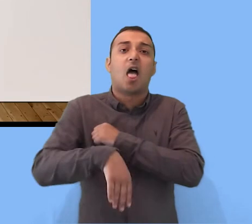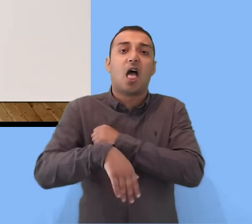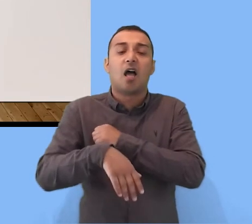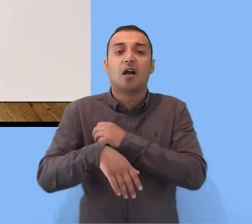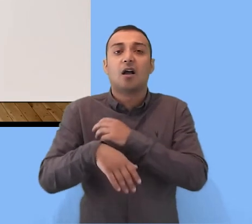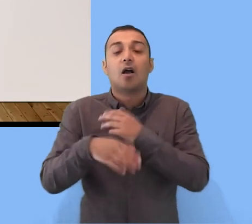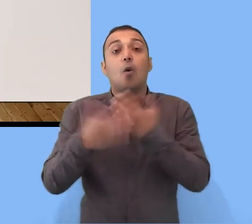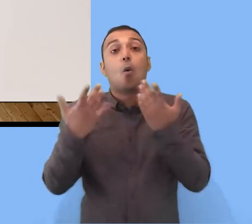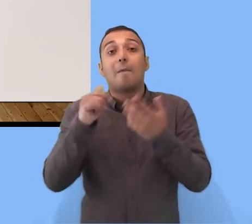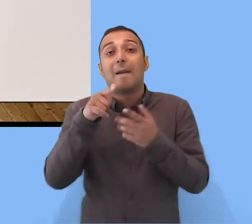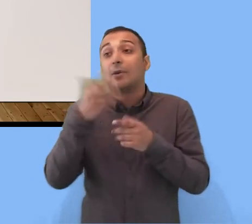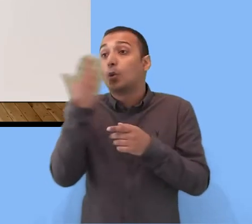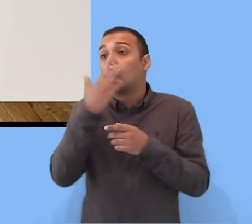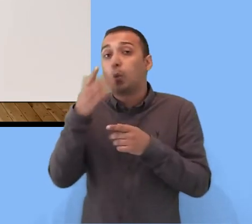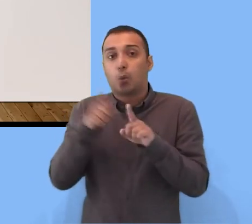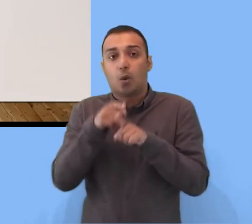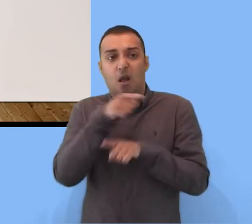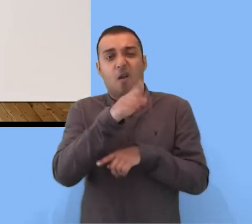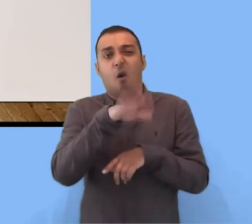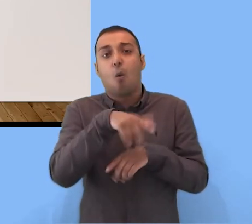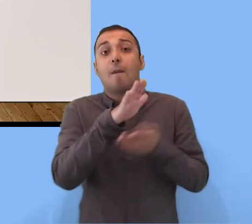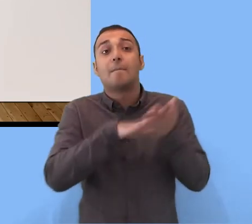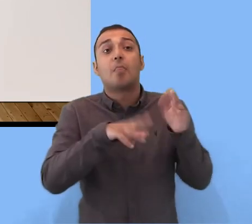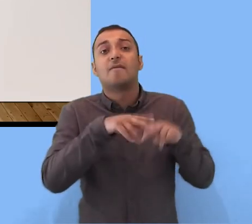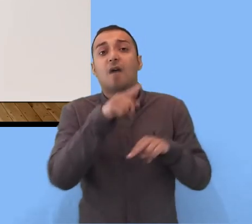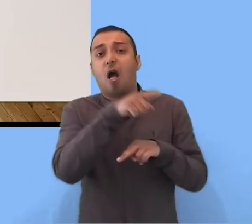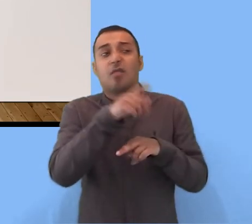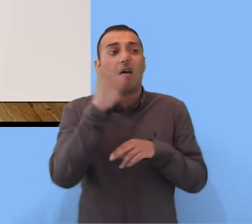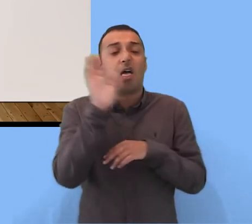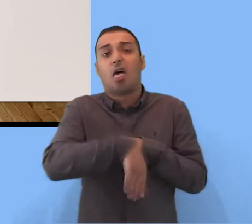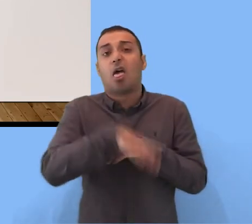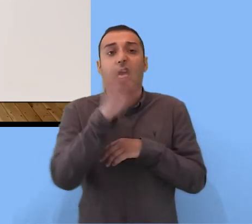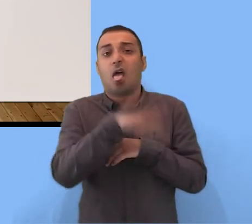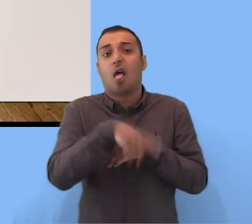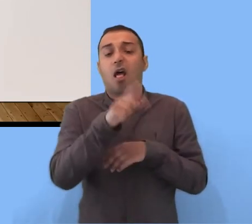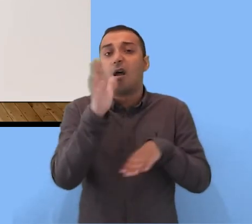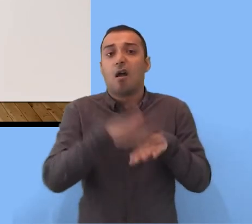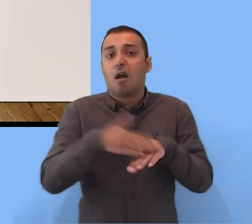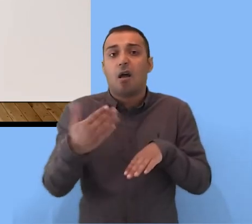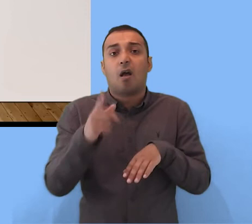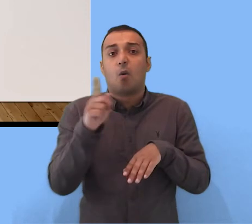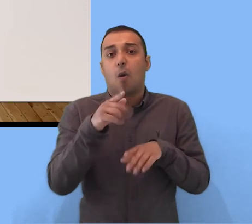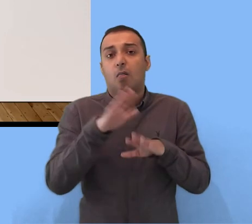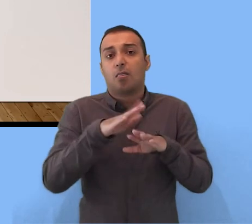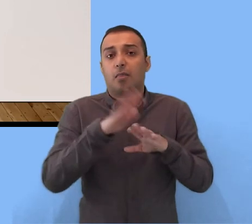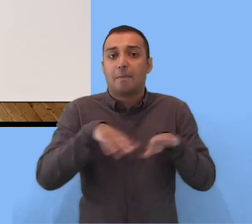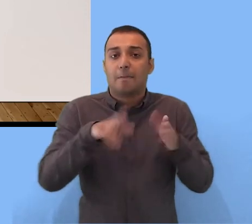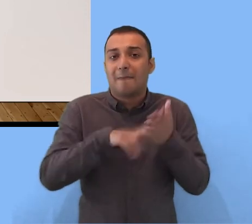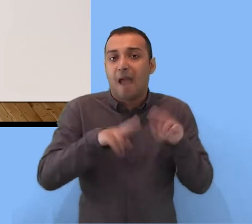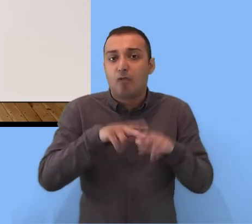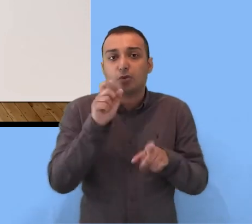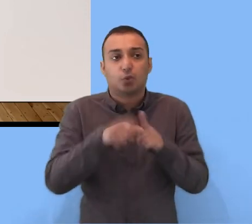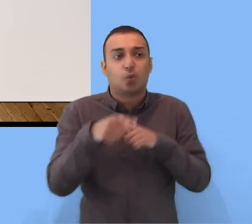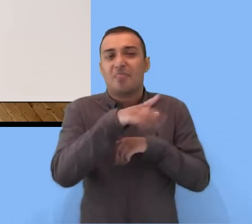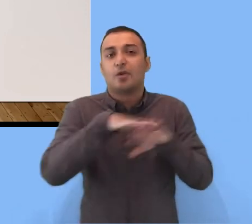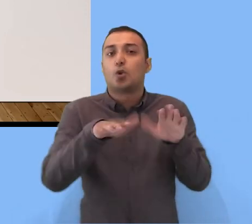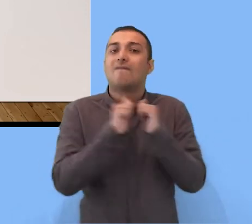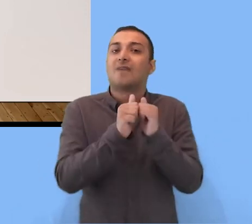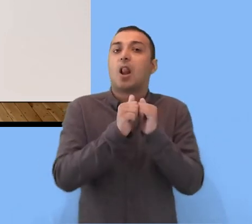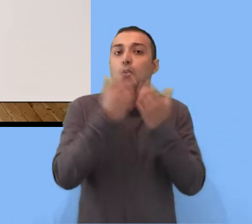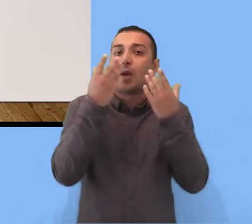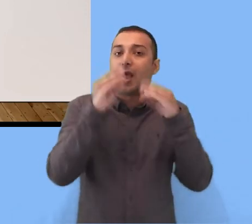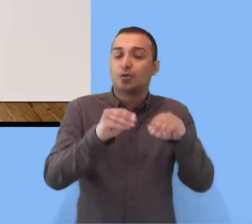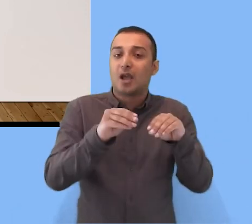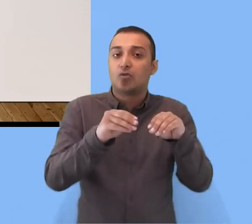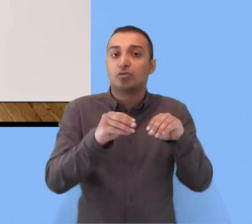like. They don't care what their kids do. They don't value education. Yes, they do care what their kids do. Yes, they do value education, but they may not